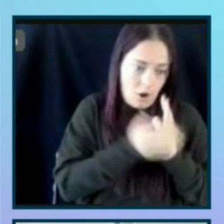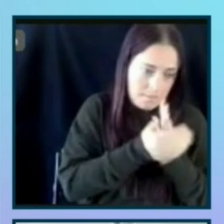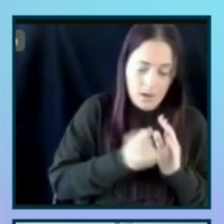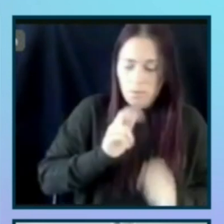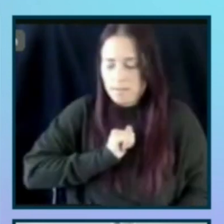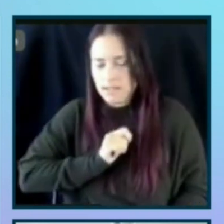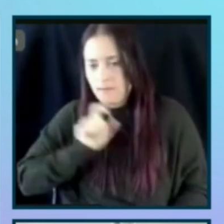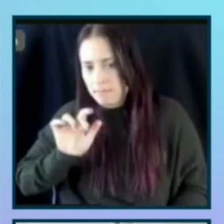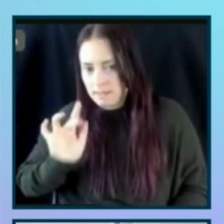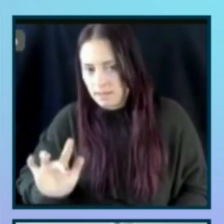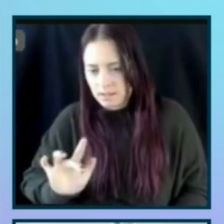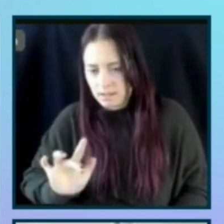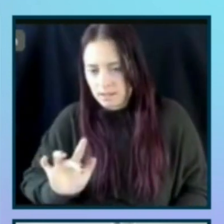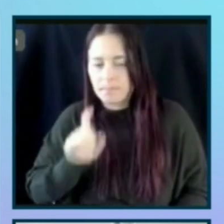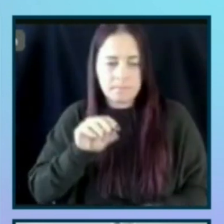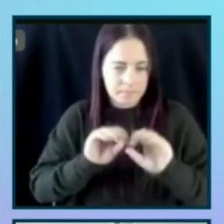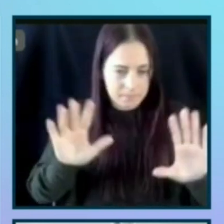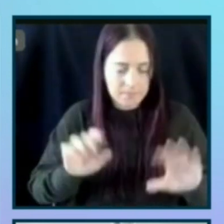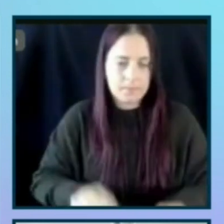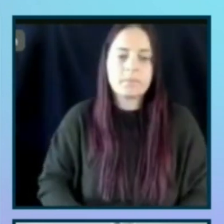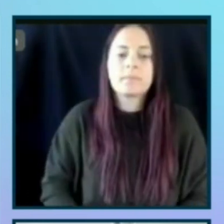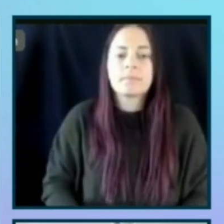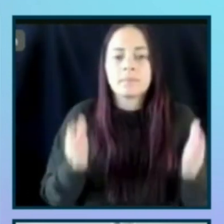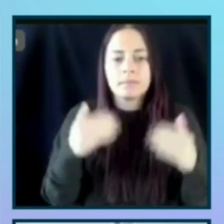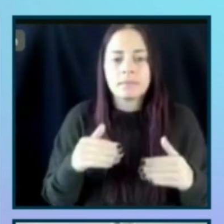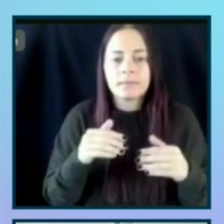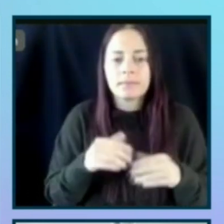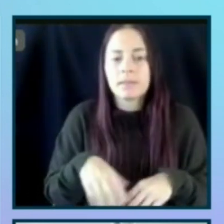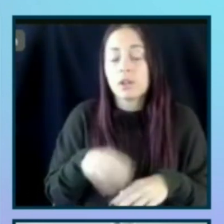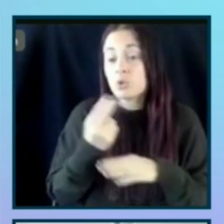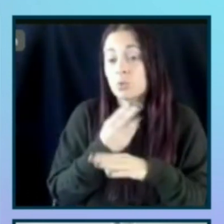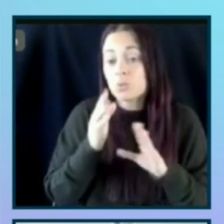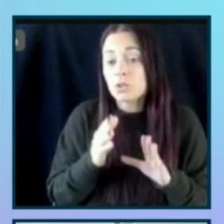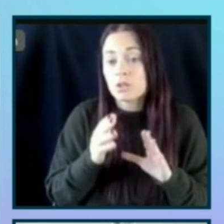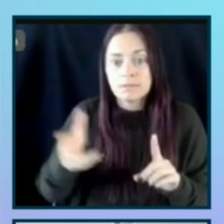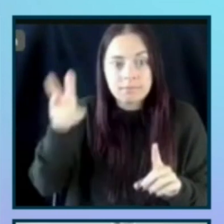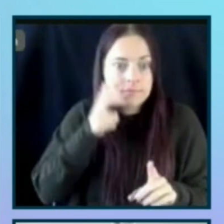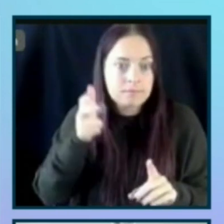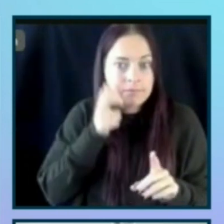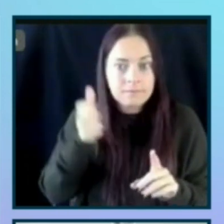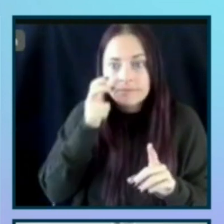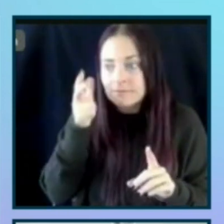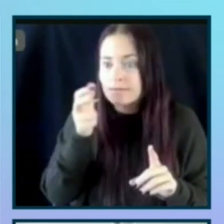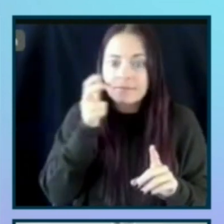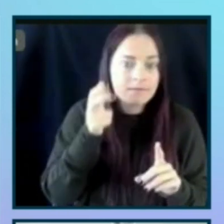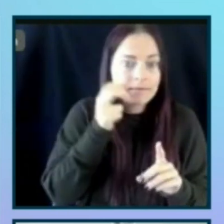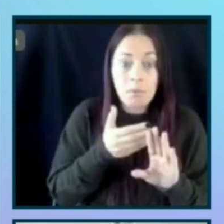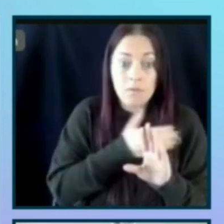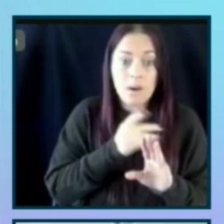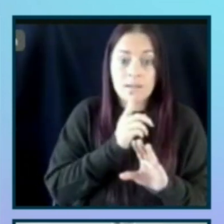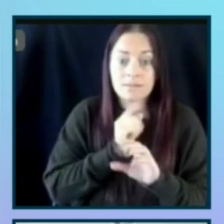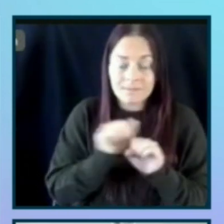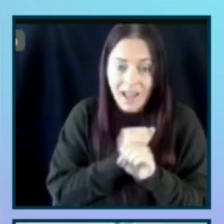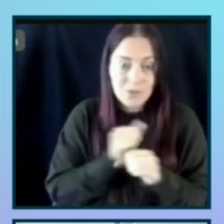The next point is don't make users listen too much before hearing the role of a component. We had a checkbox with a